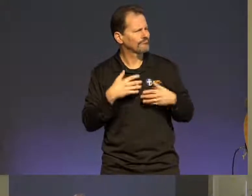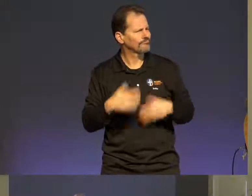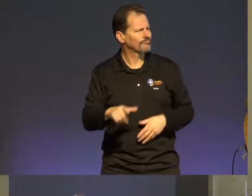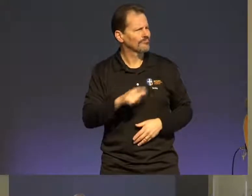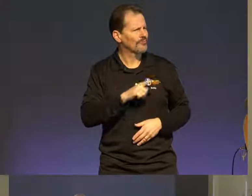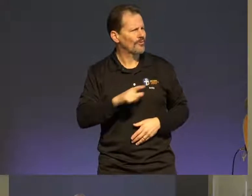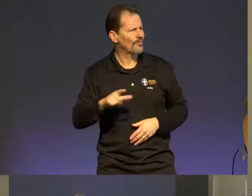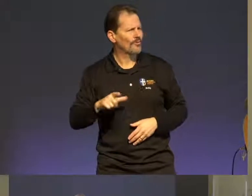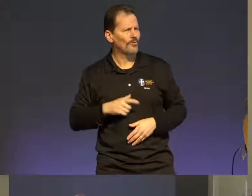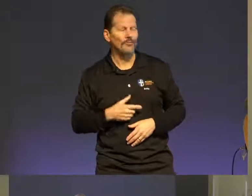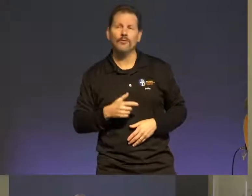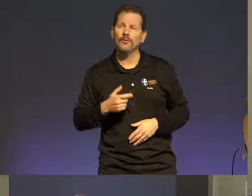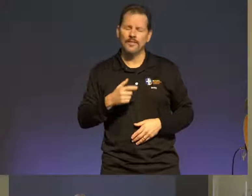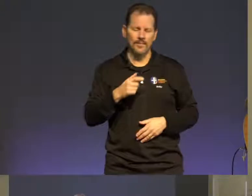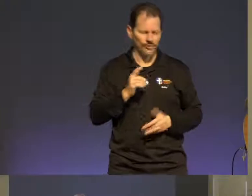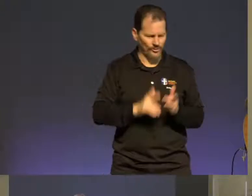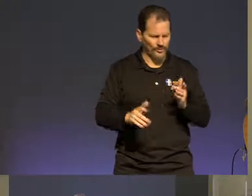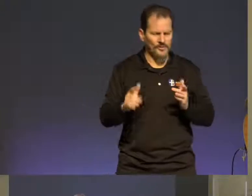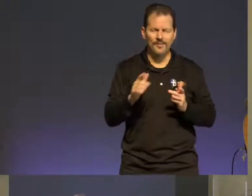own